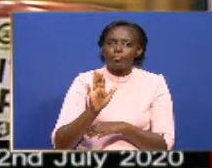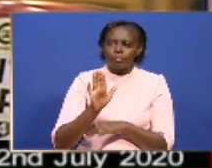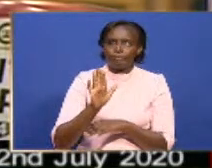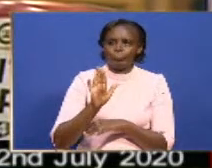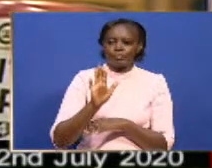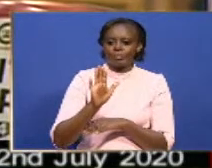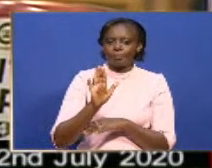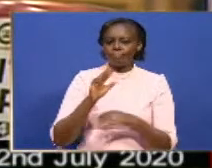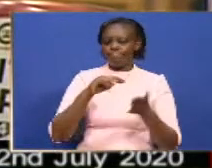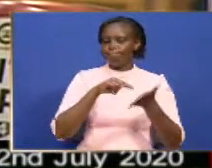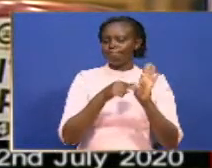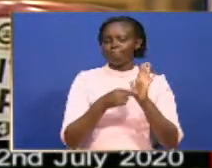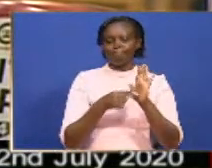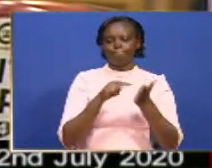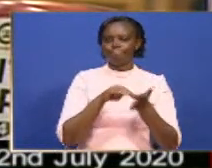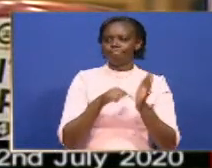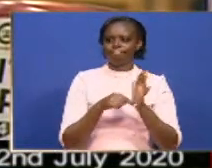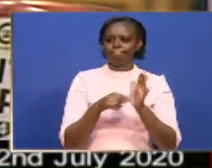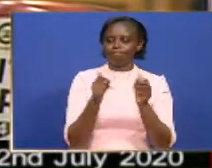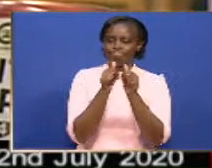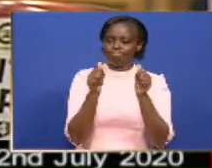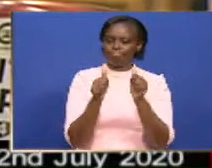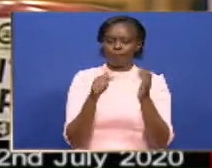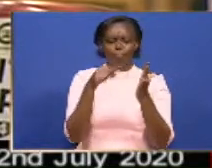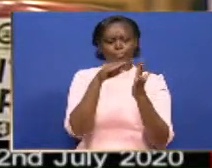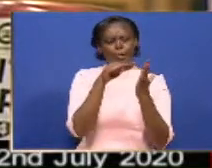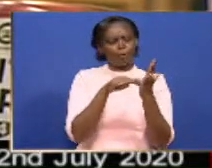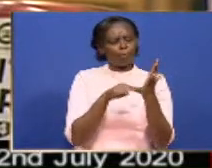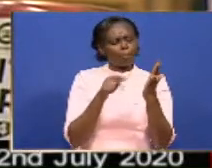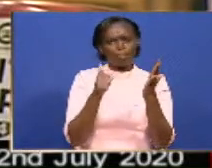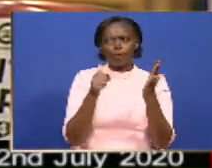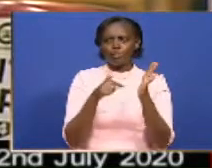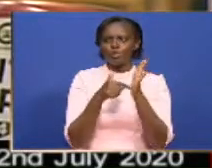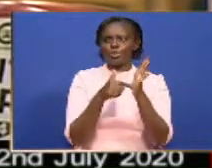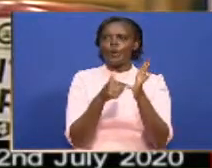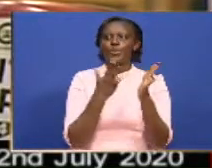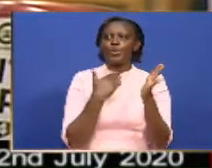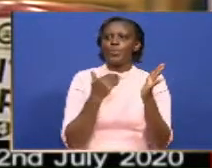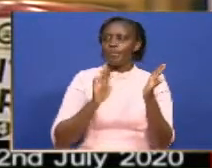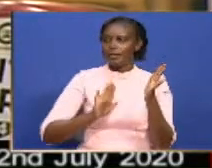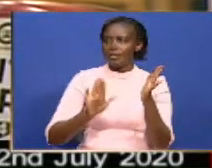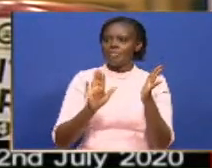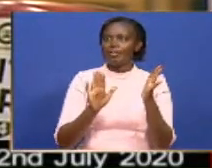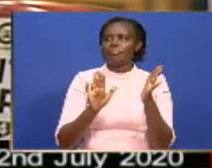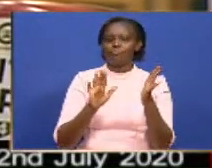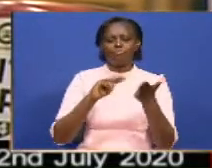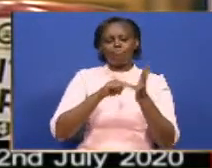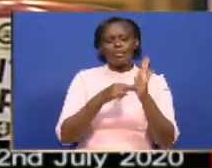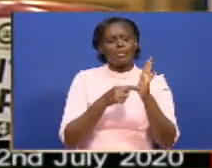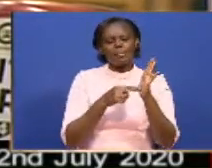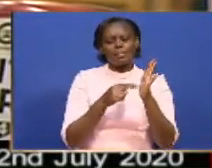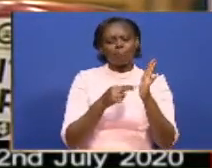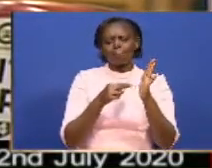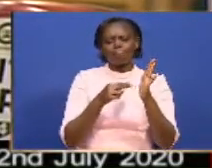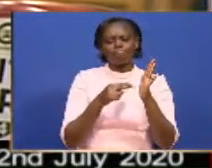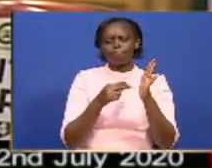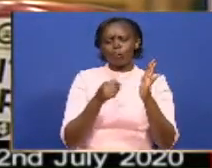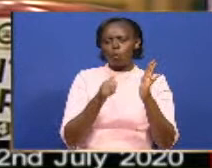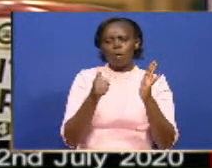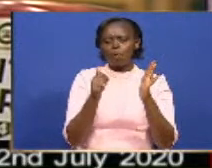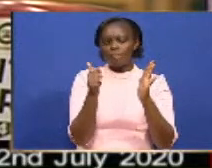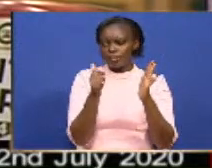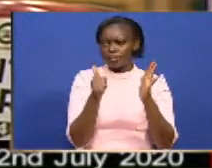their definition is not well defined. I want in the near future, in